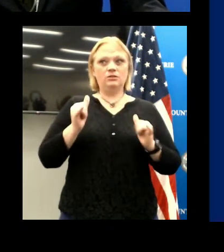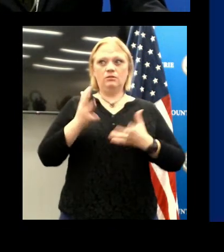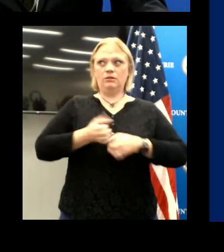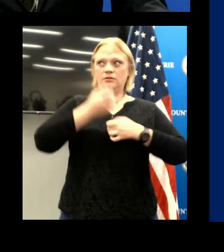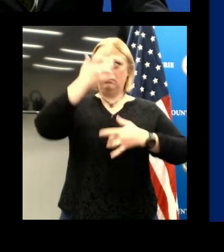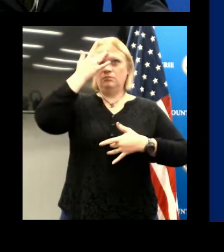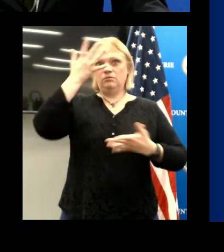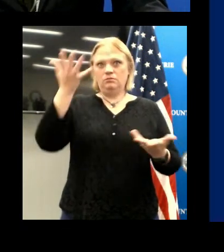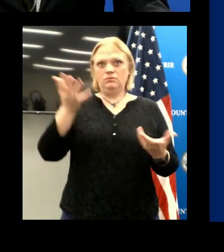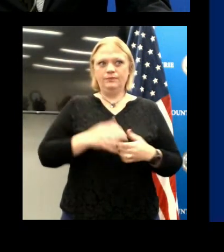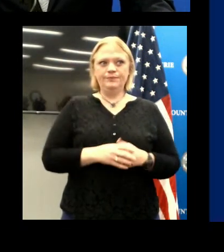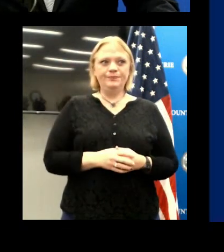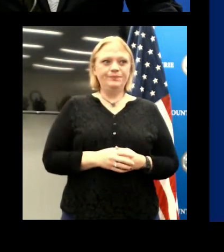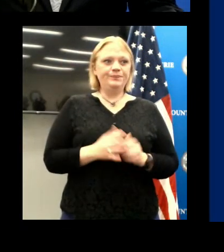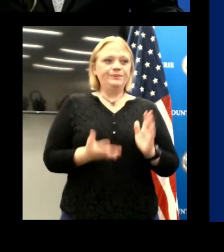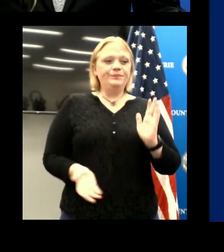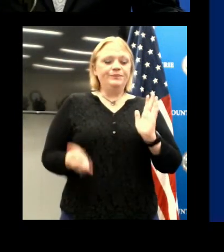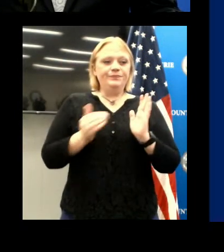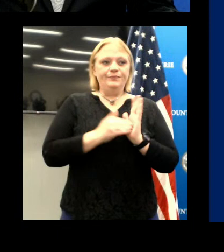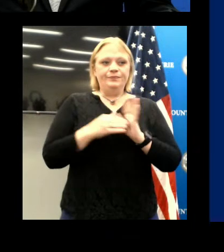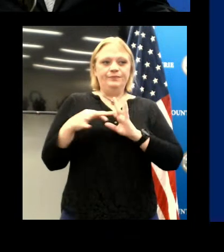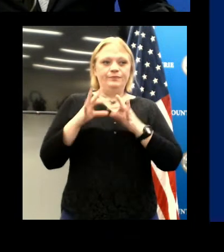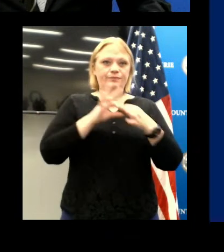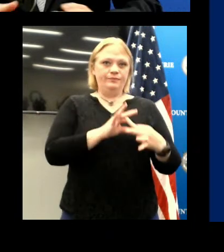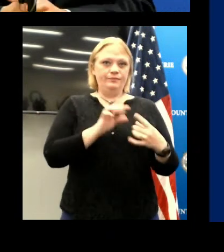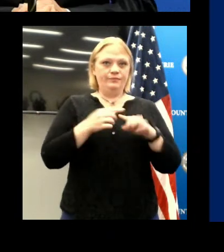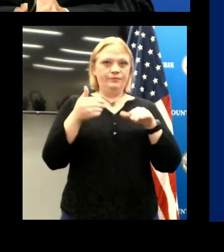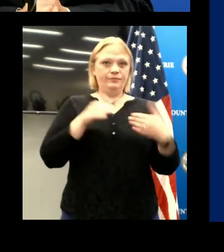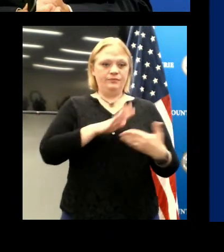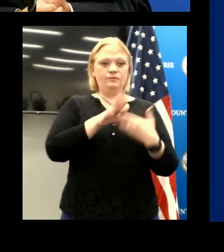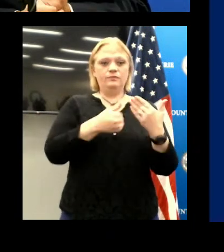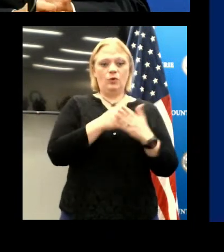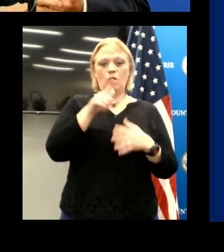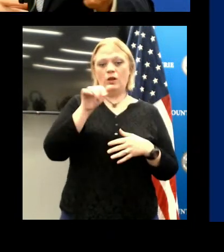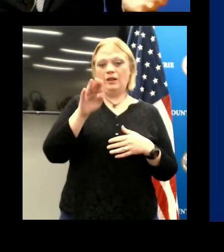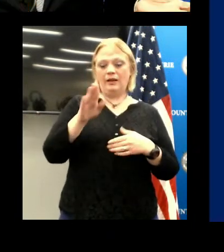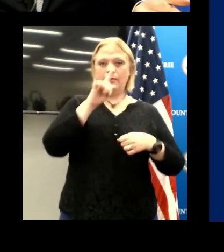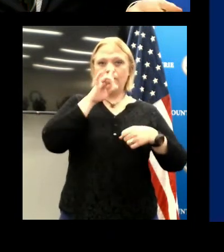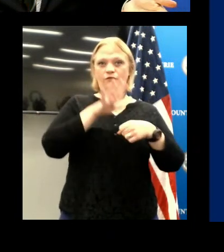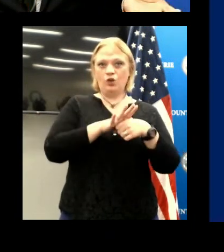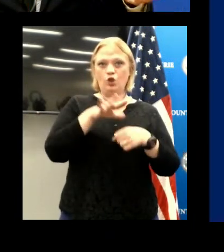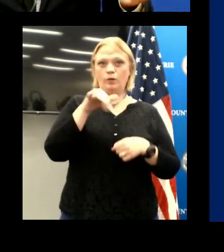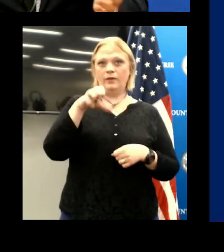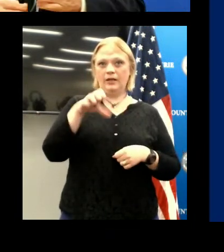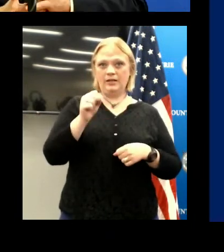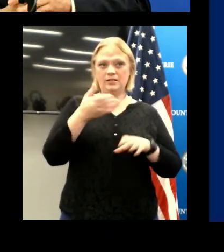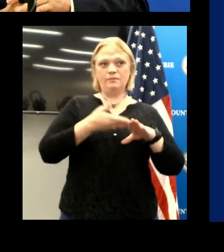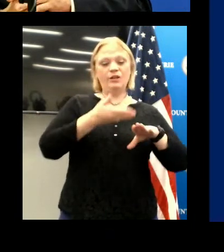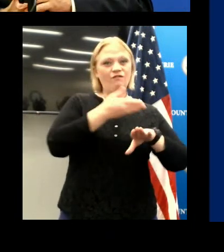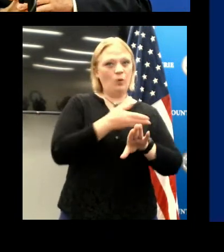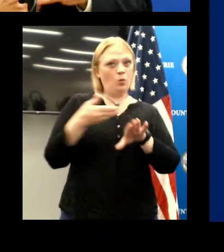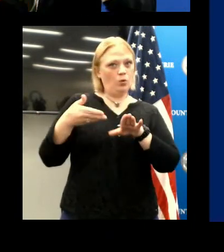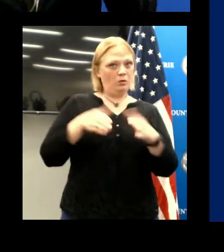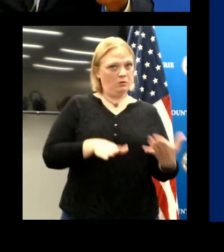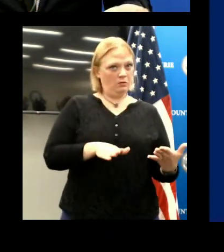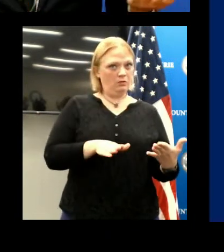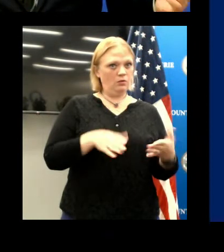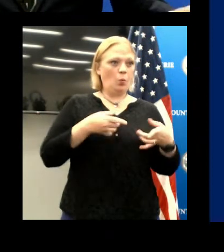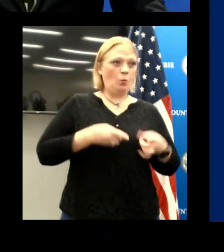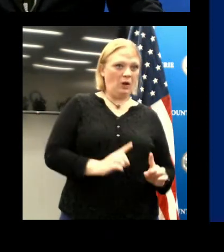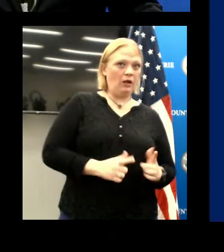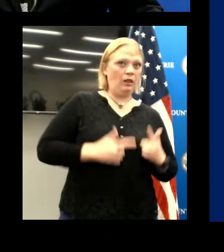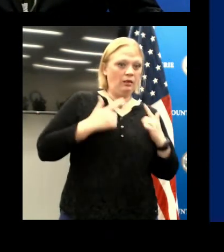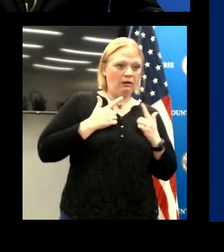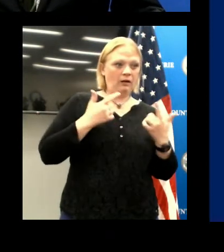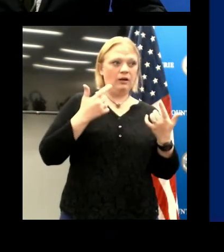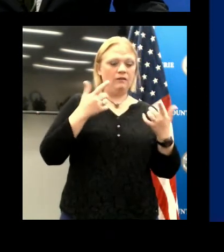illness. Once again, with regards to the deaths, they are all lab-confirmed cases prior to the death, so while they were living, they actually